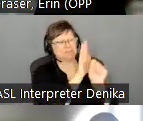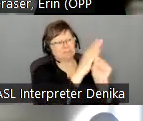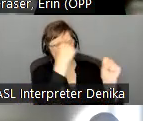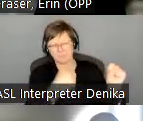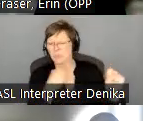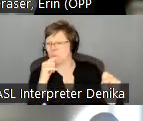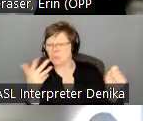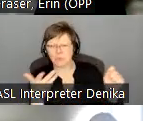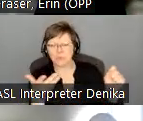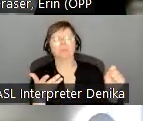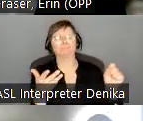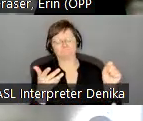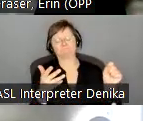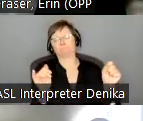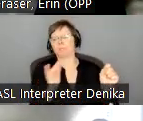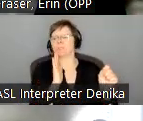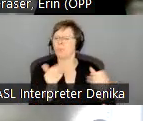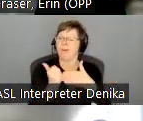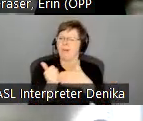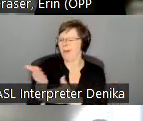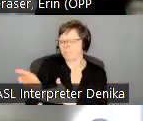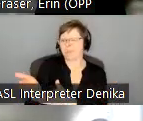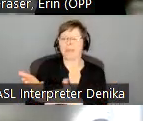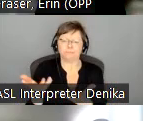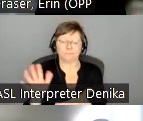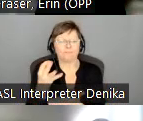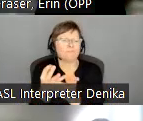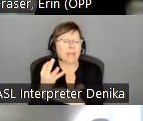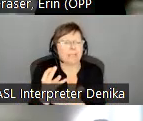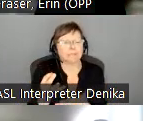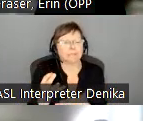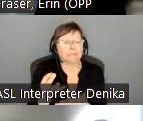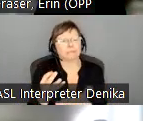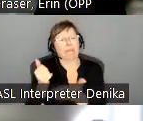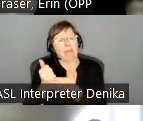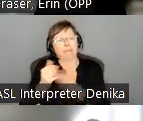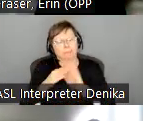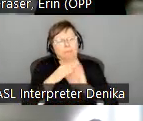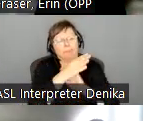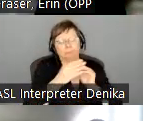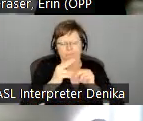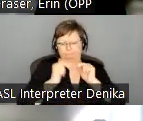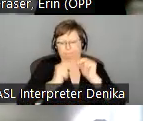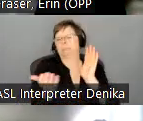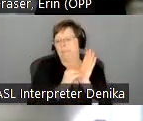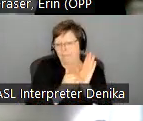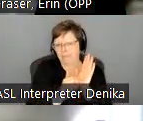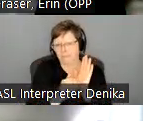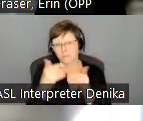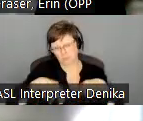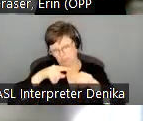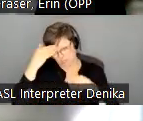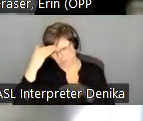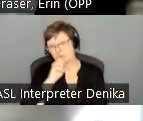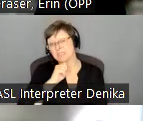help rebuild their financial life after they've been victimized. We know that seniors tend to lose